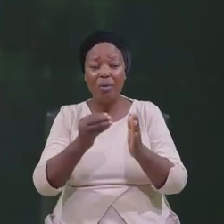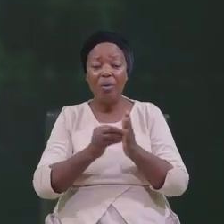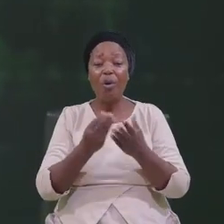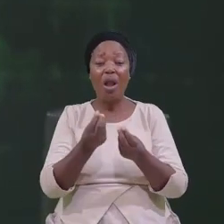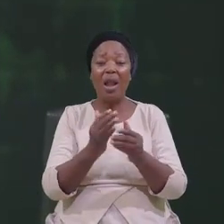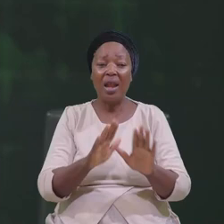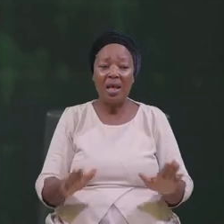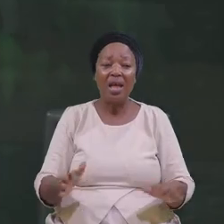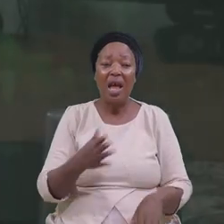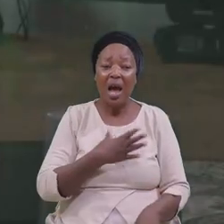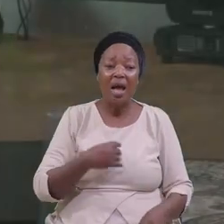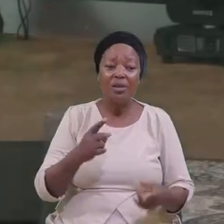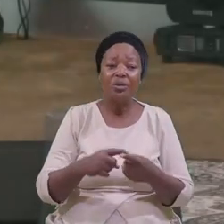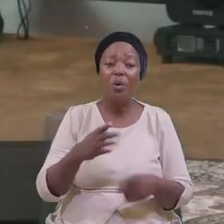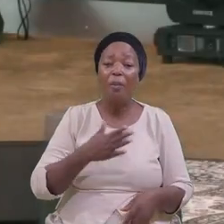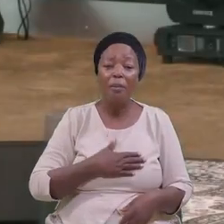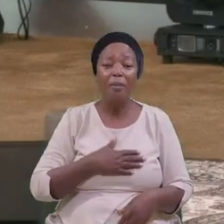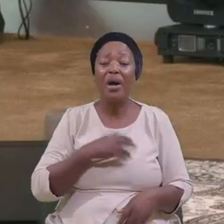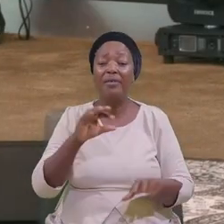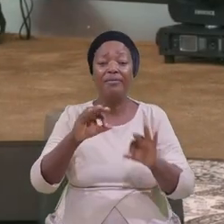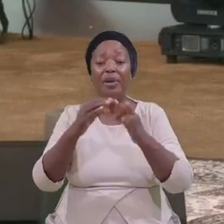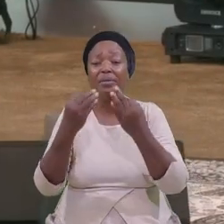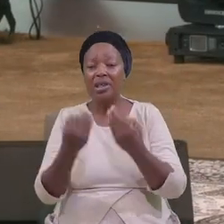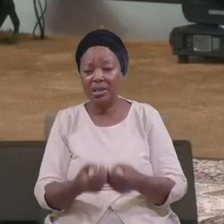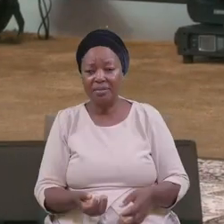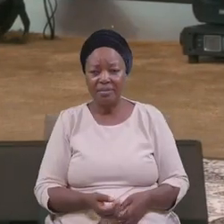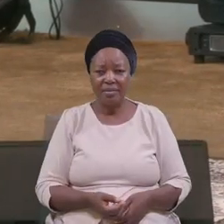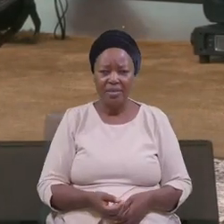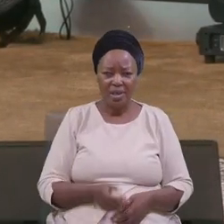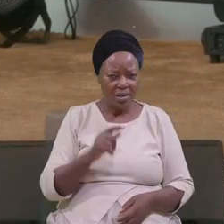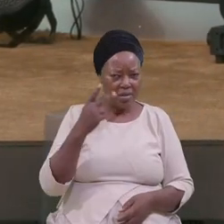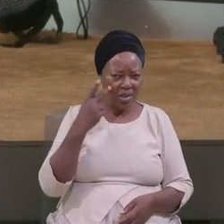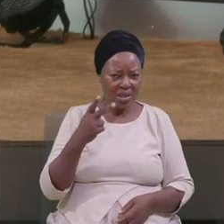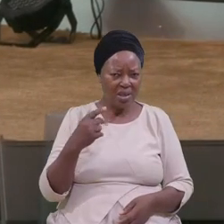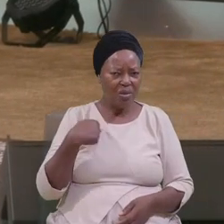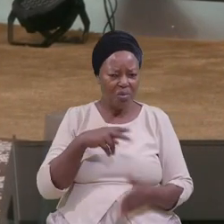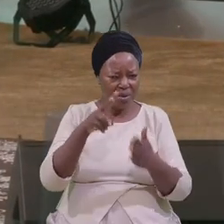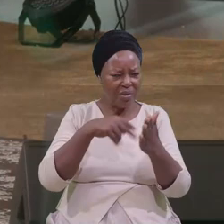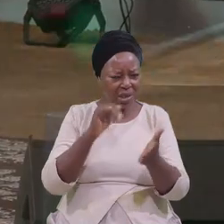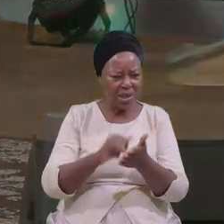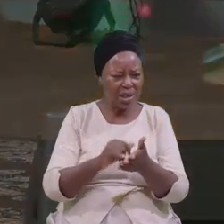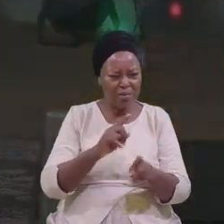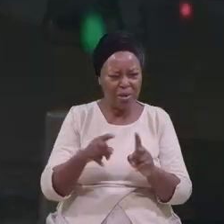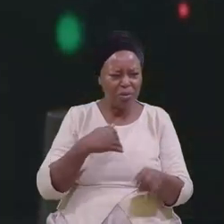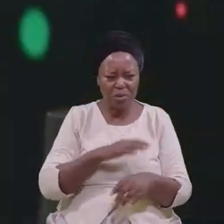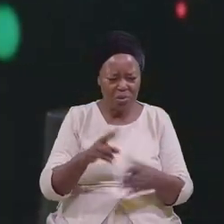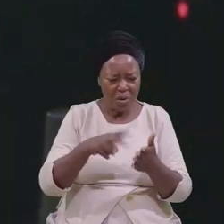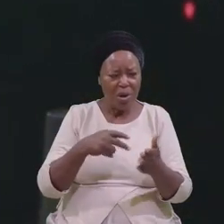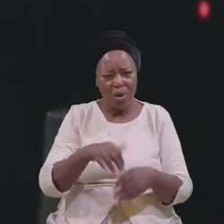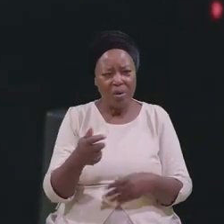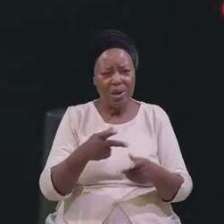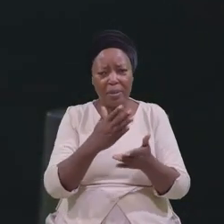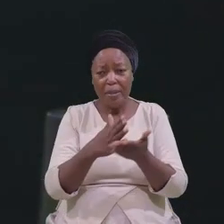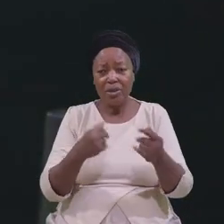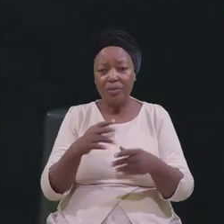land and to my kindred. You know, when we read that and we don't read other parts of the